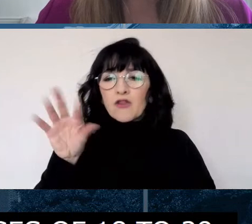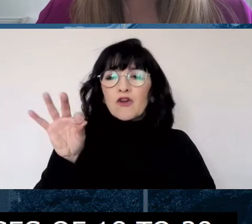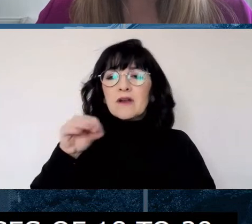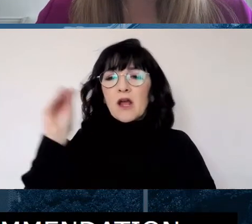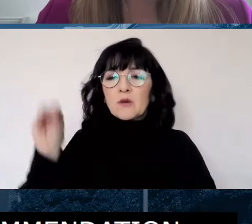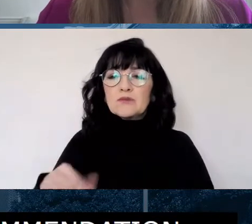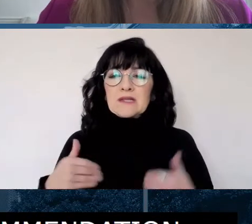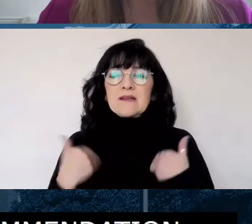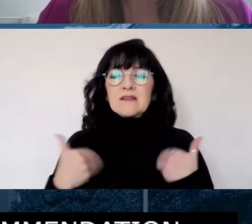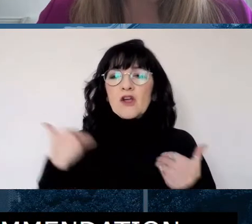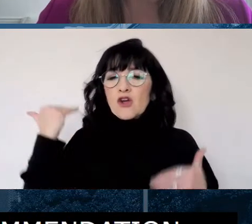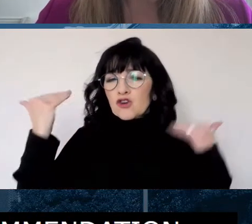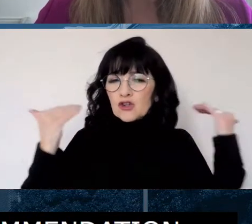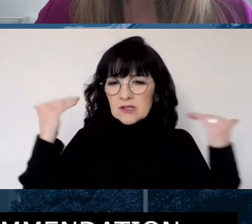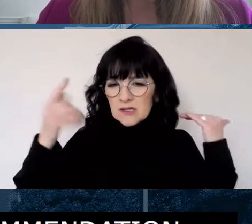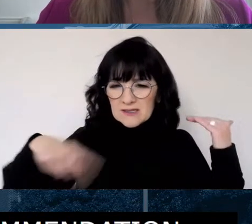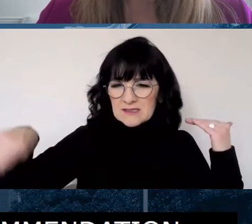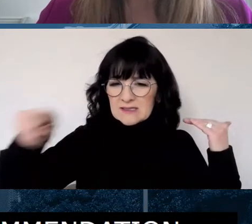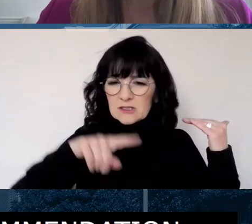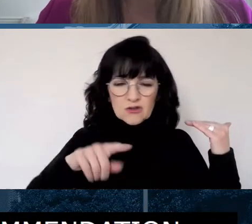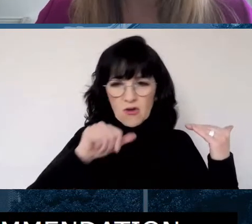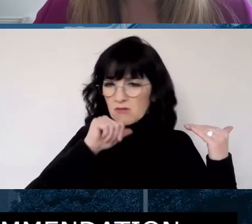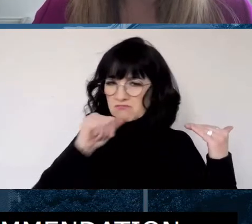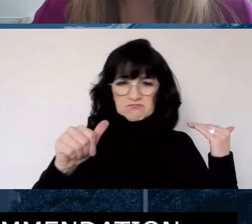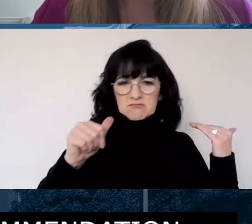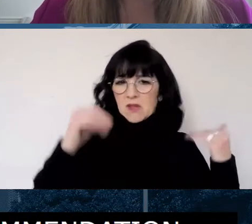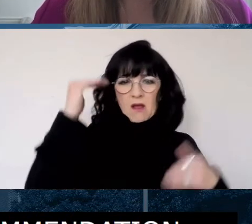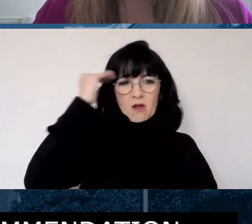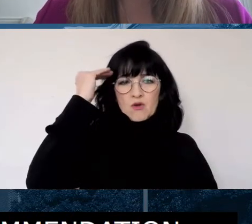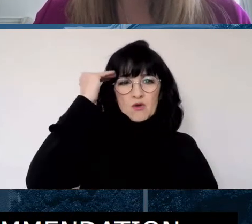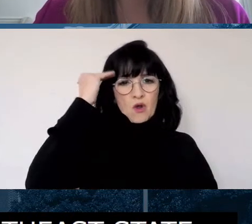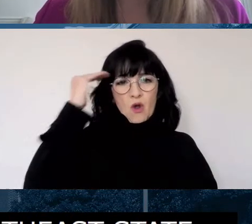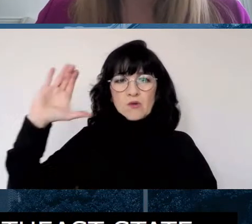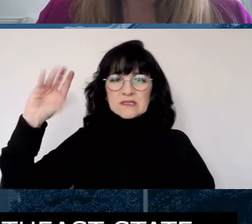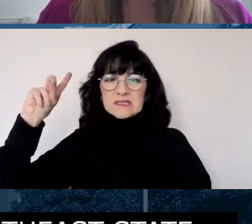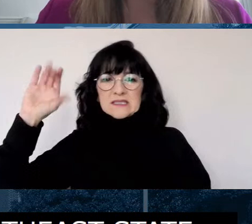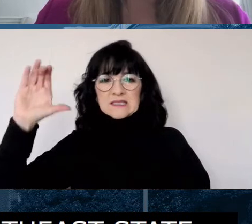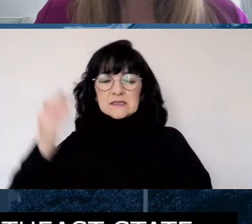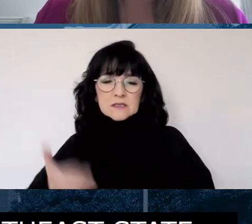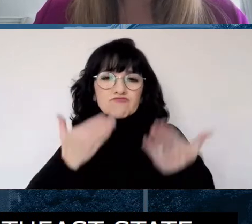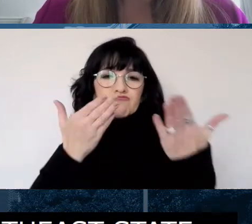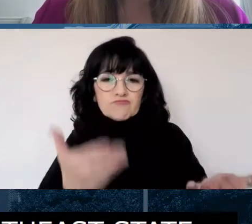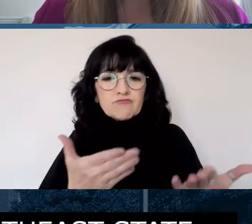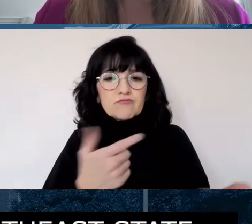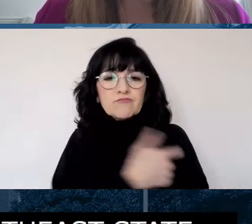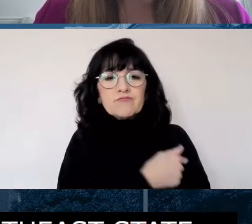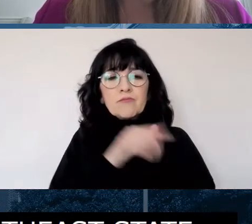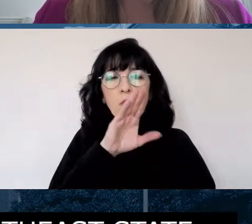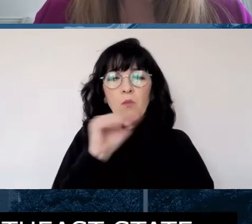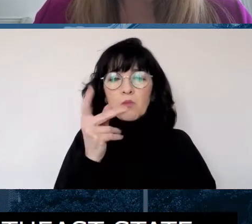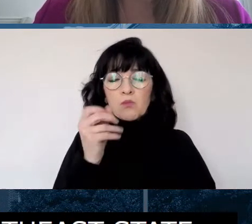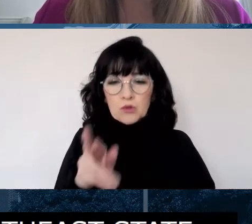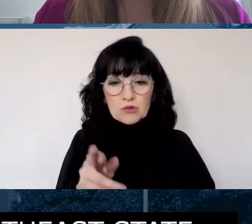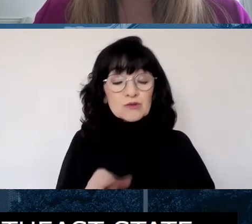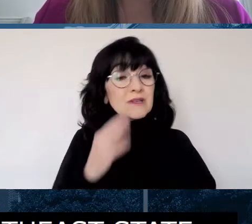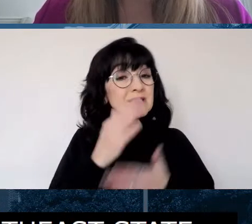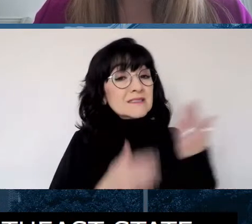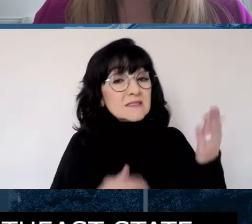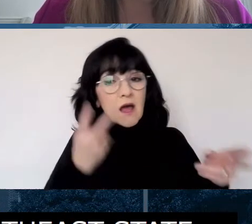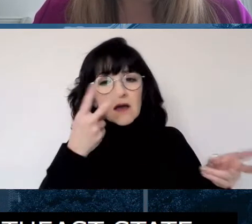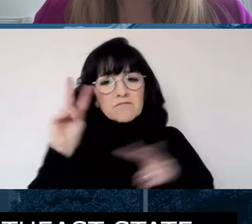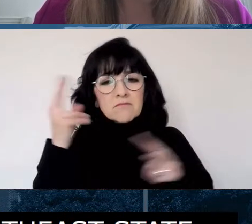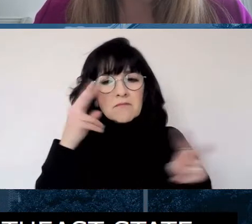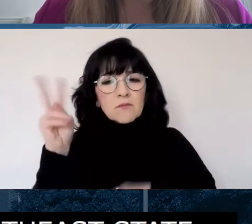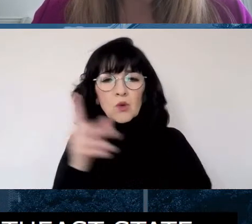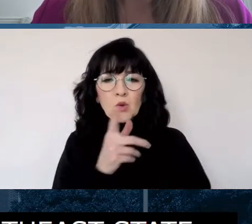booster uptake was impeded by people being confused about who's eligible for a booster. So we'll talk about that in a little bit